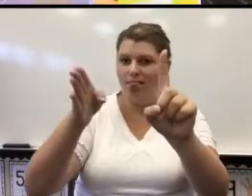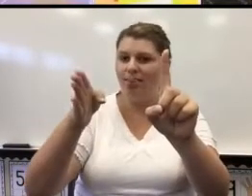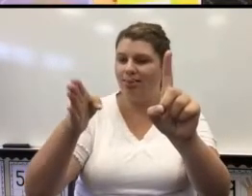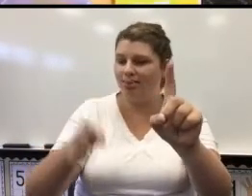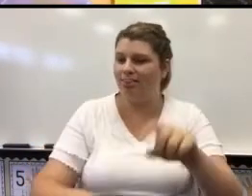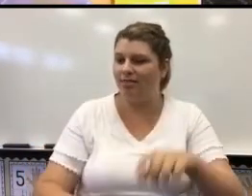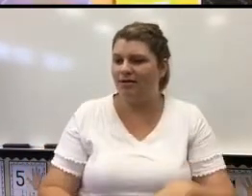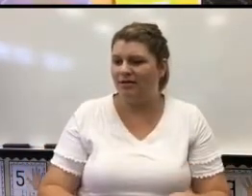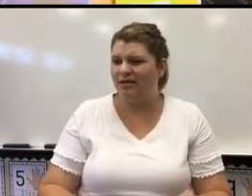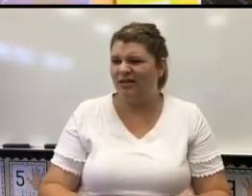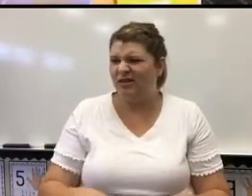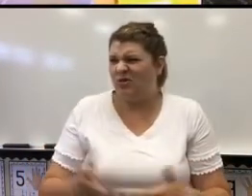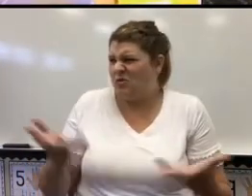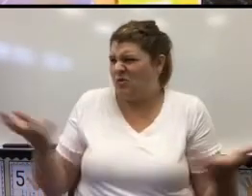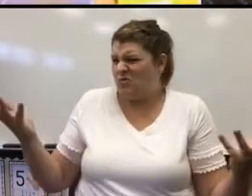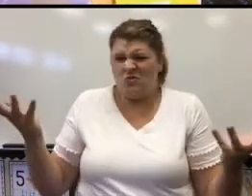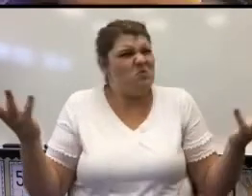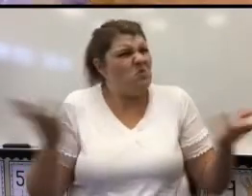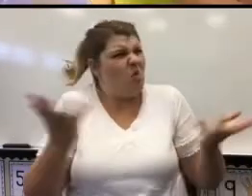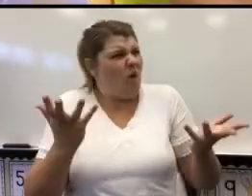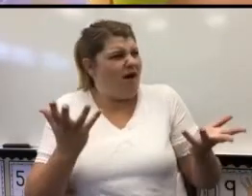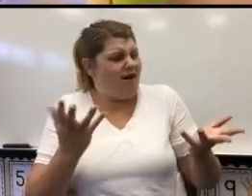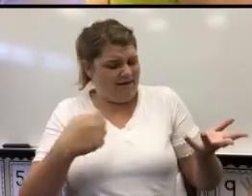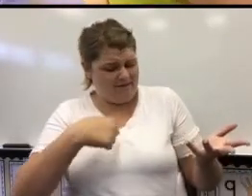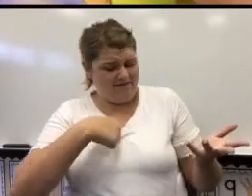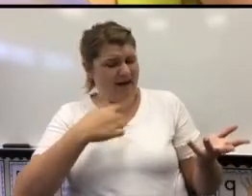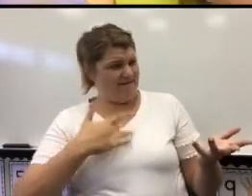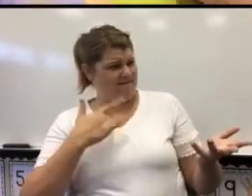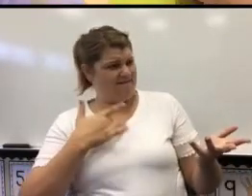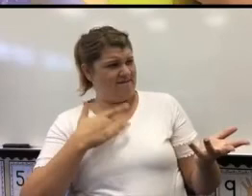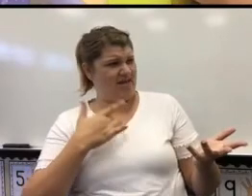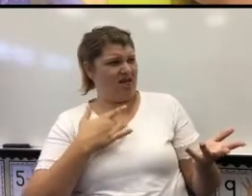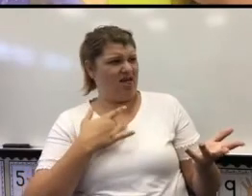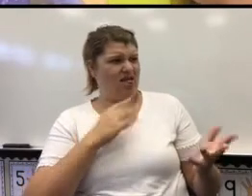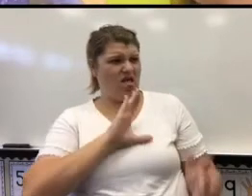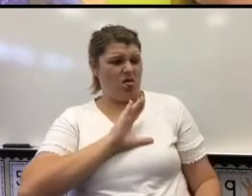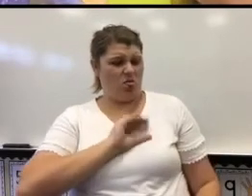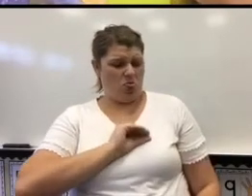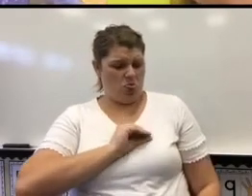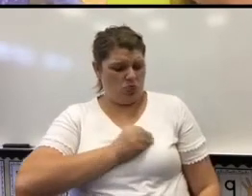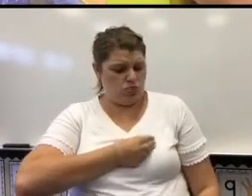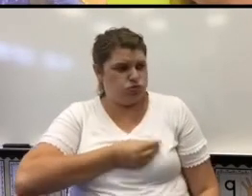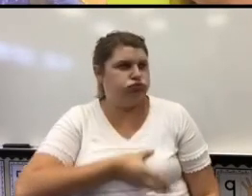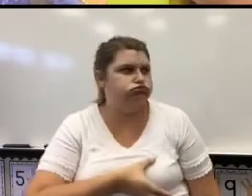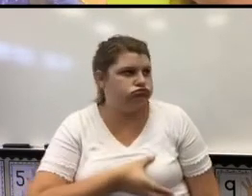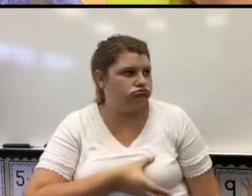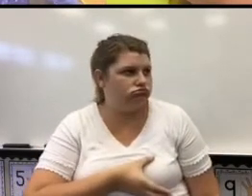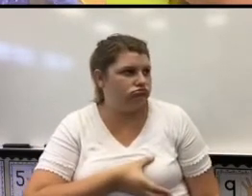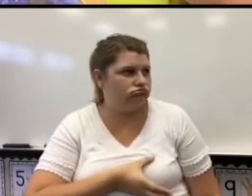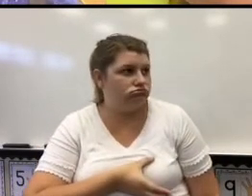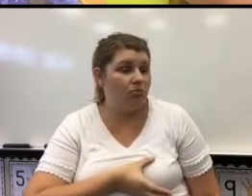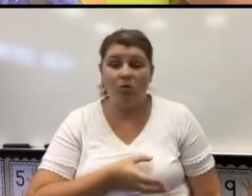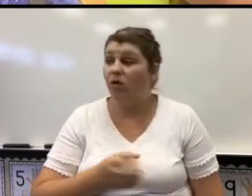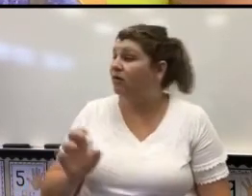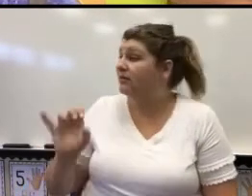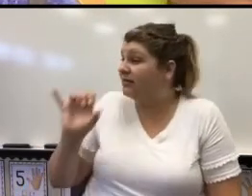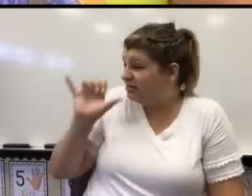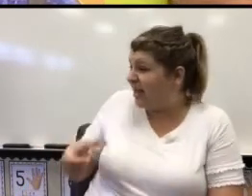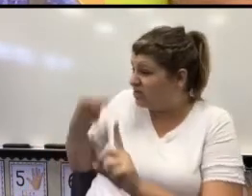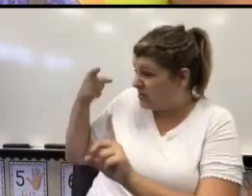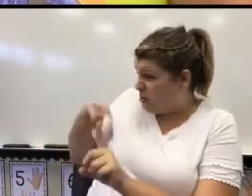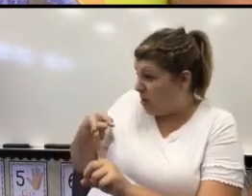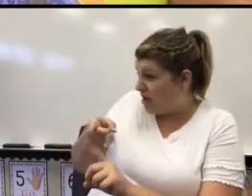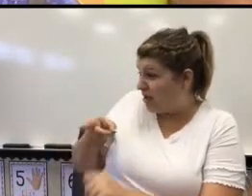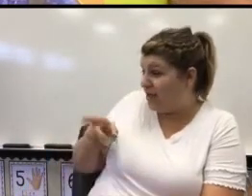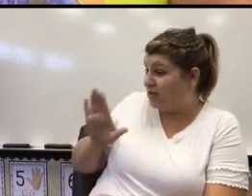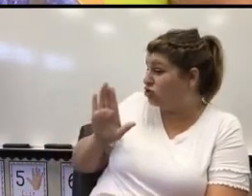overcome challenges and achieve your goals. But what if I feel negative? Asked George. Well, that's the